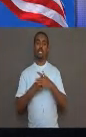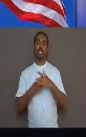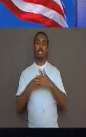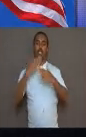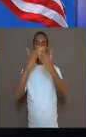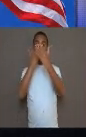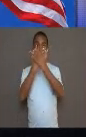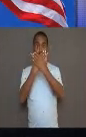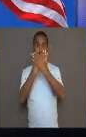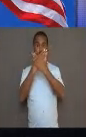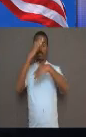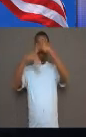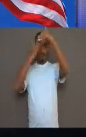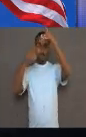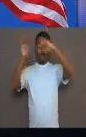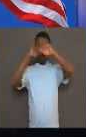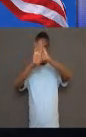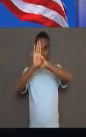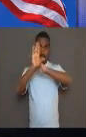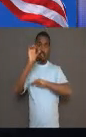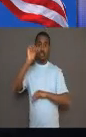space exploration.